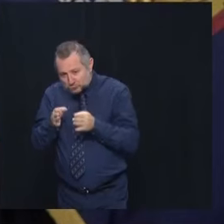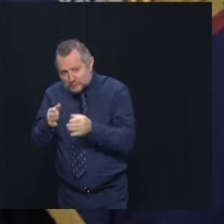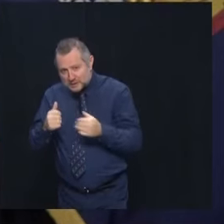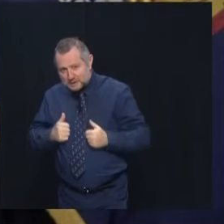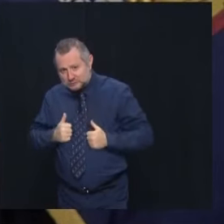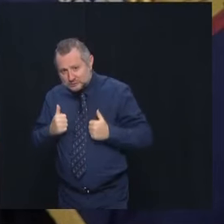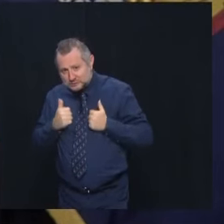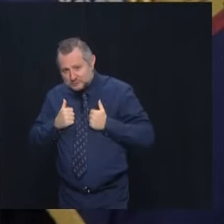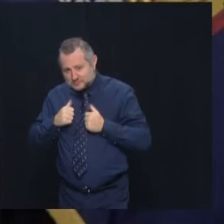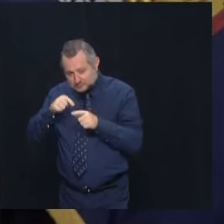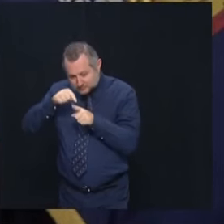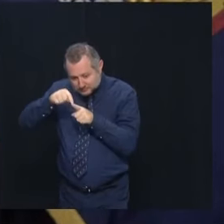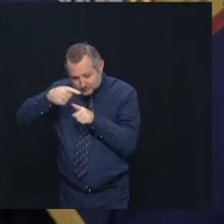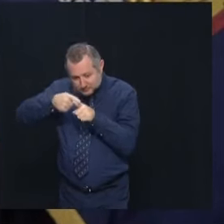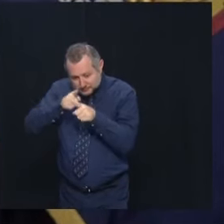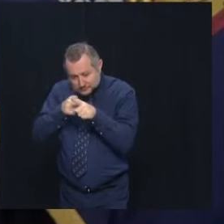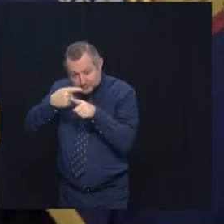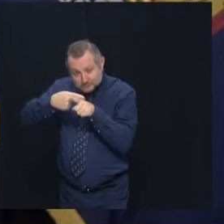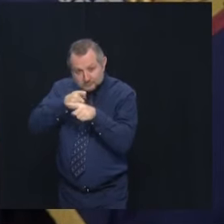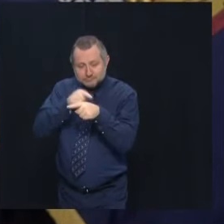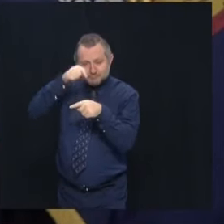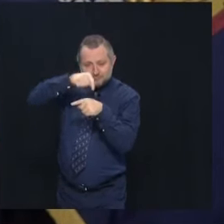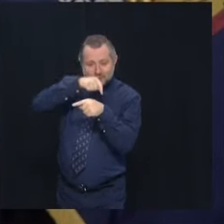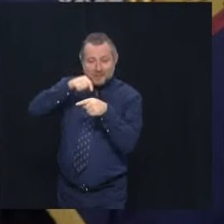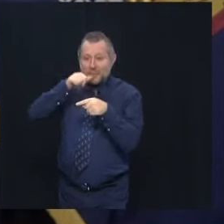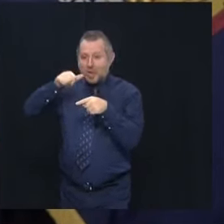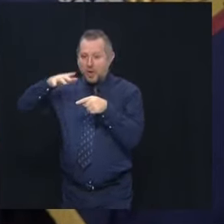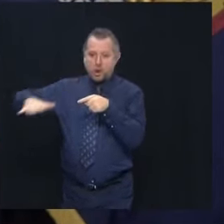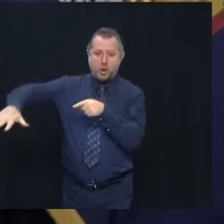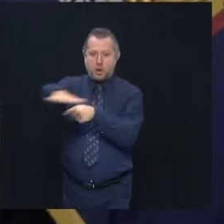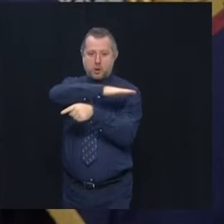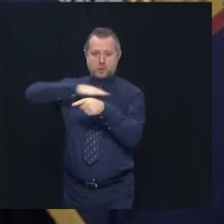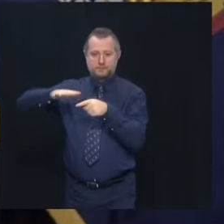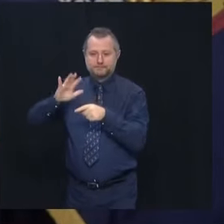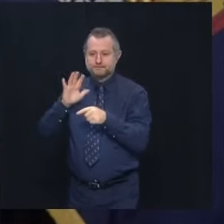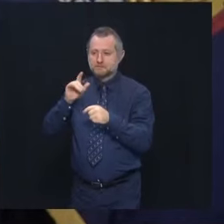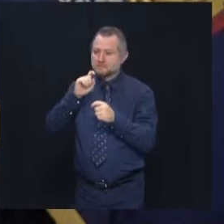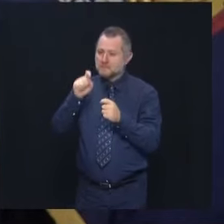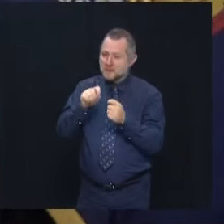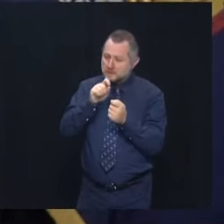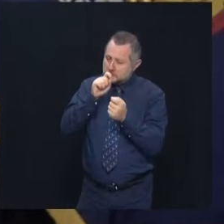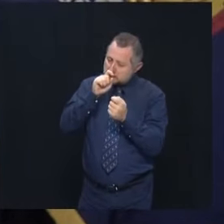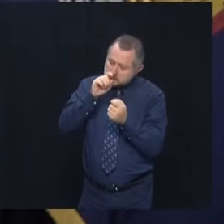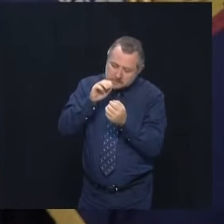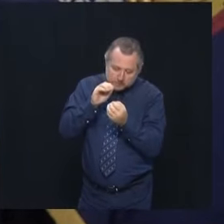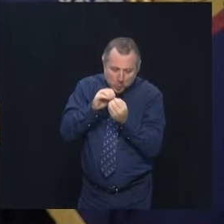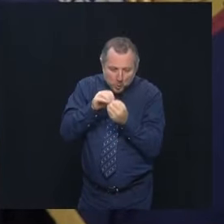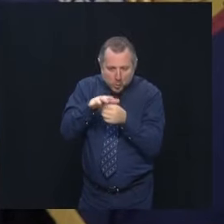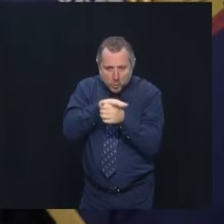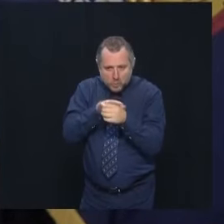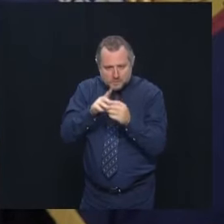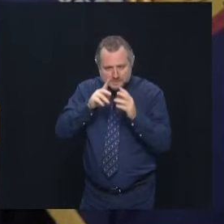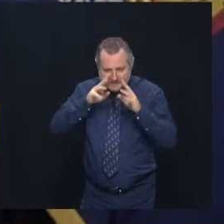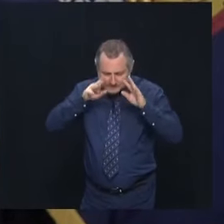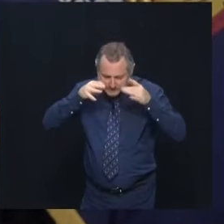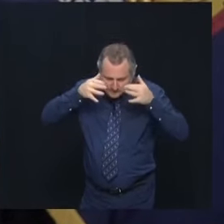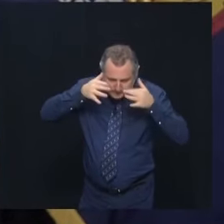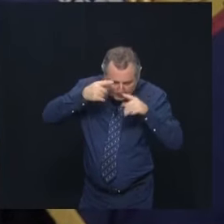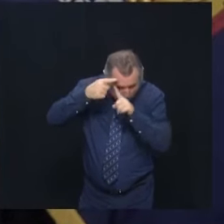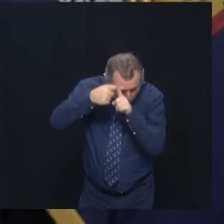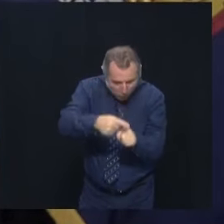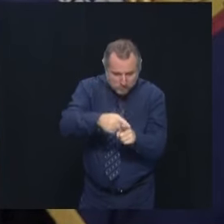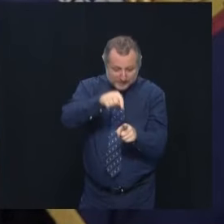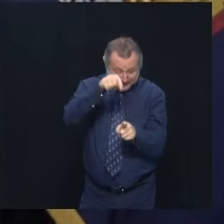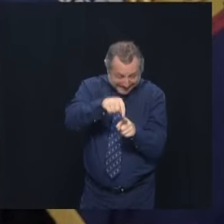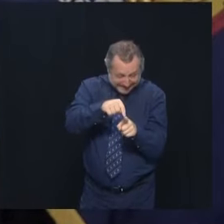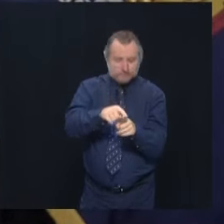definition of the applicable zone, right? You have information